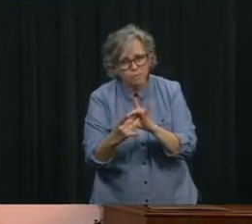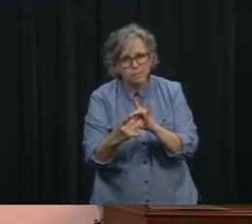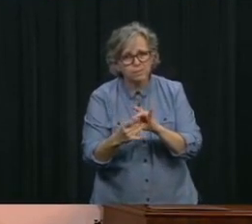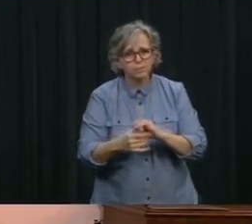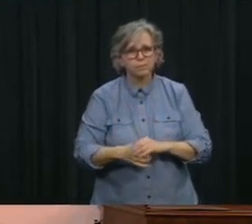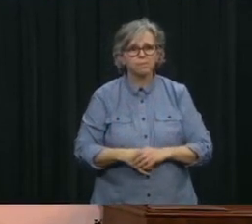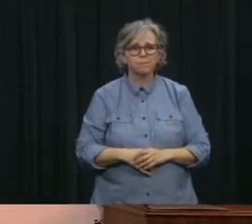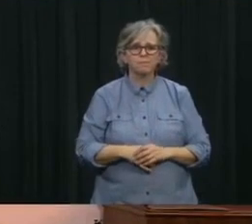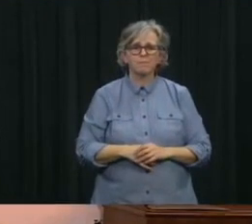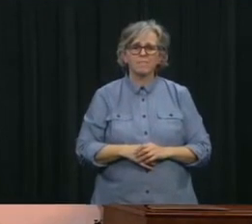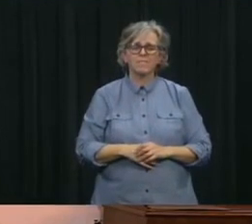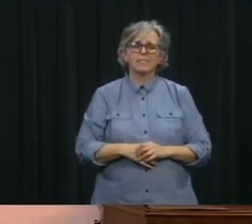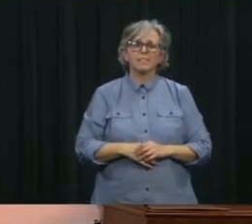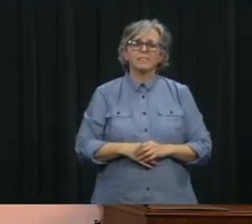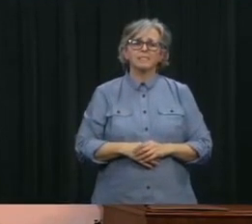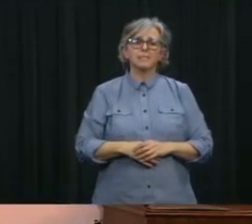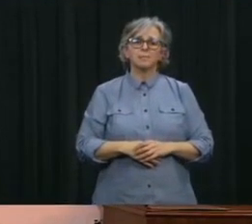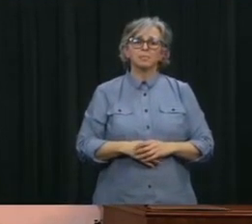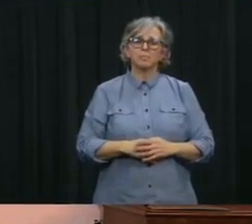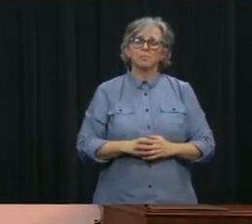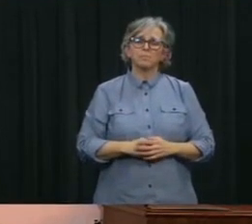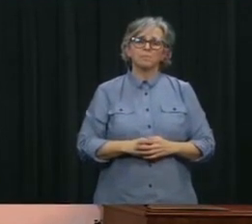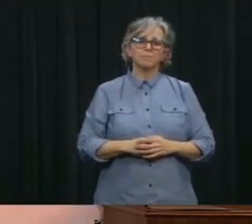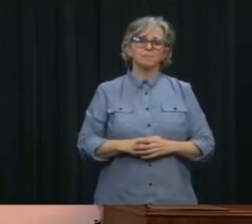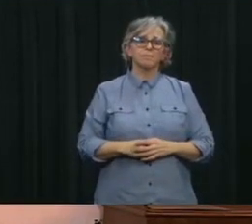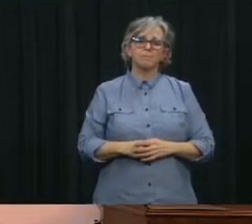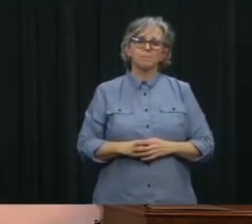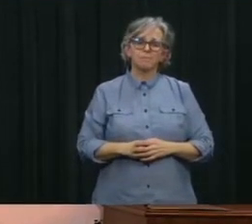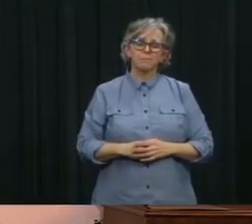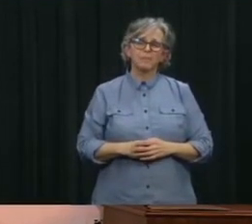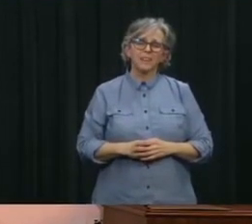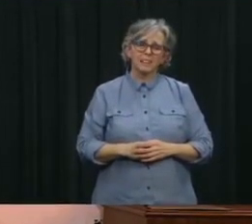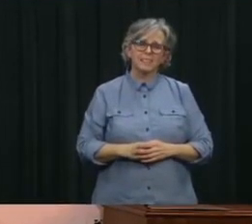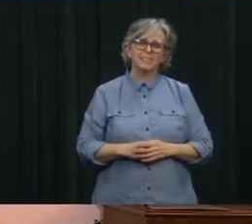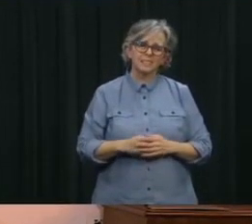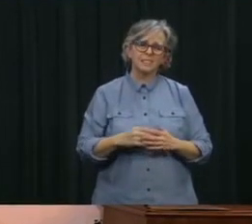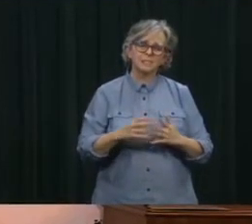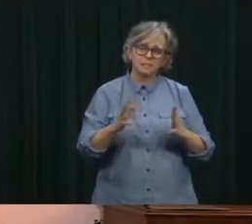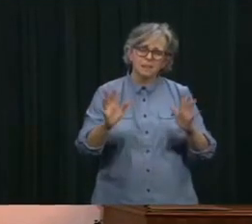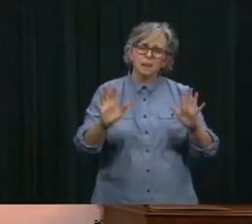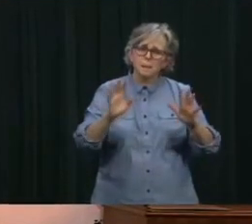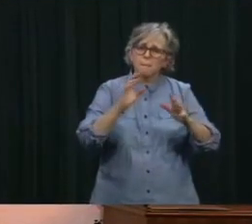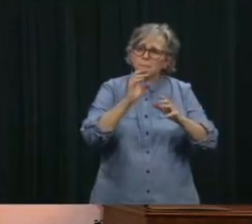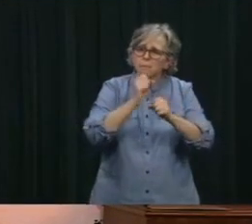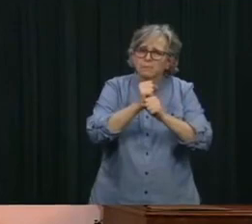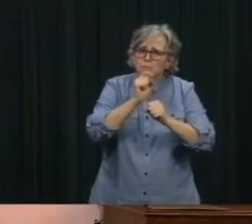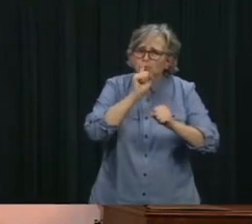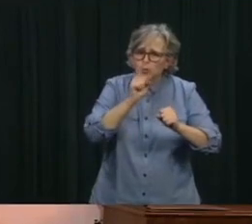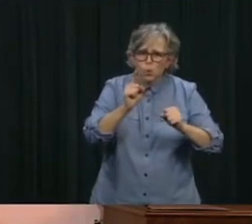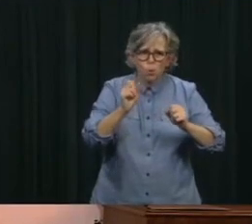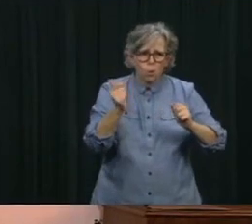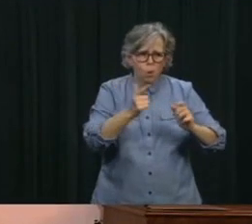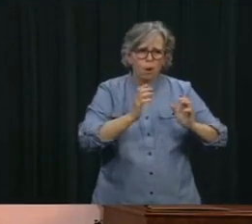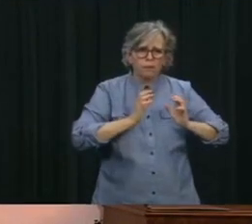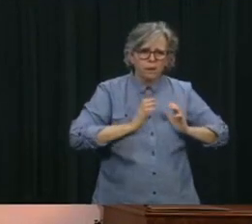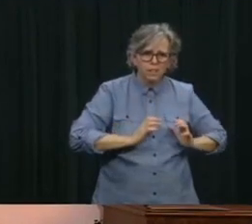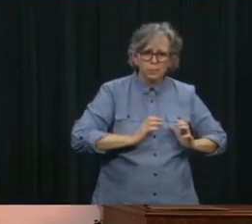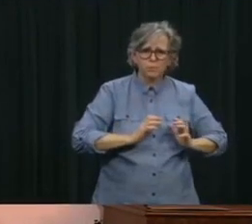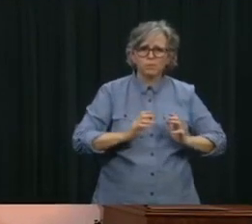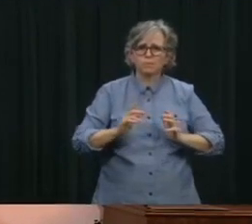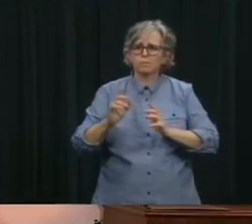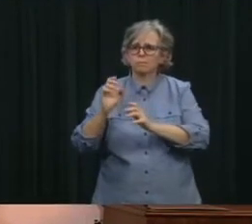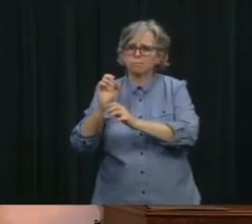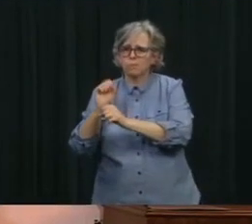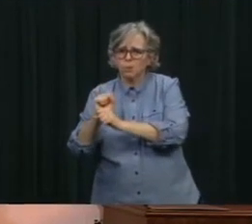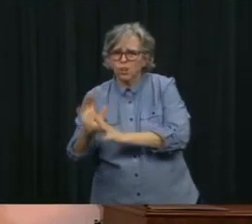customers with, or don't fail to treat the employees or their customers with respect. We have to respect each other.